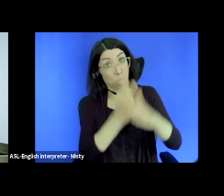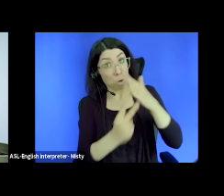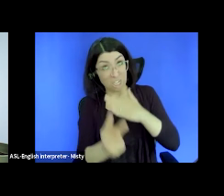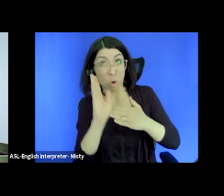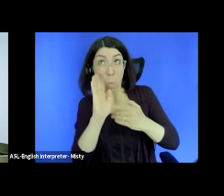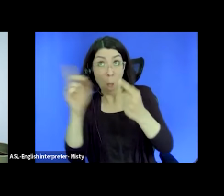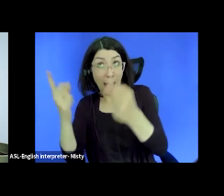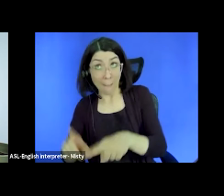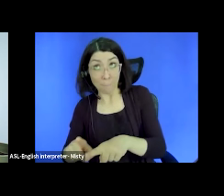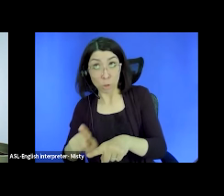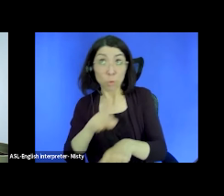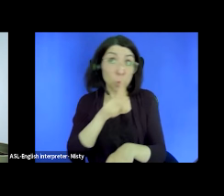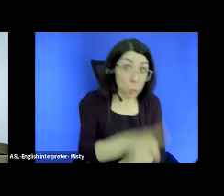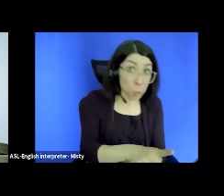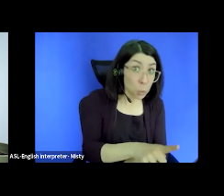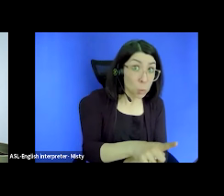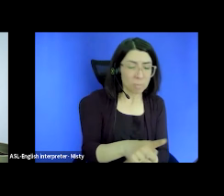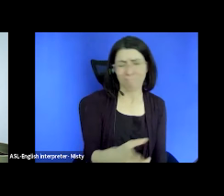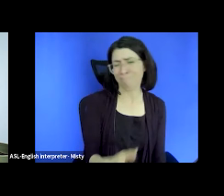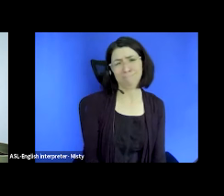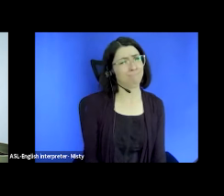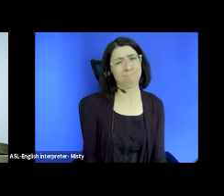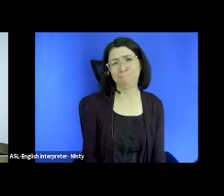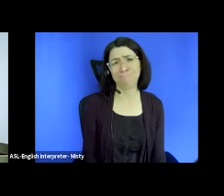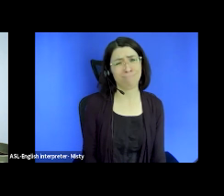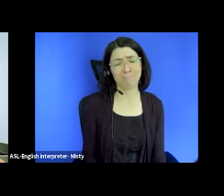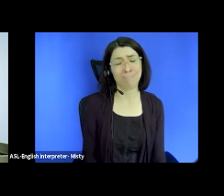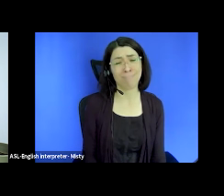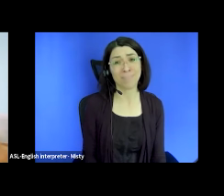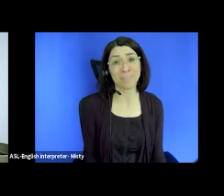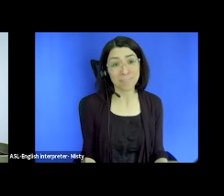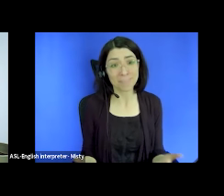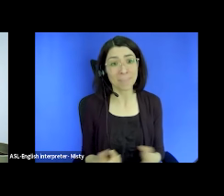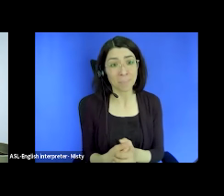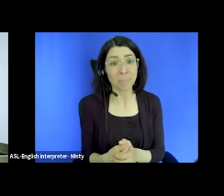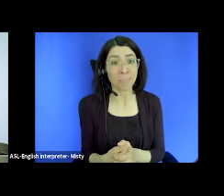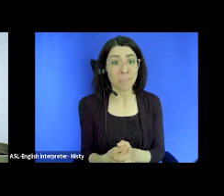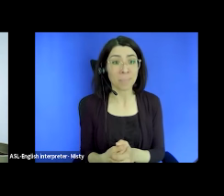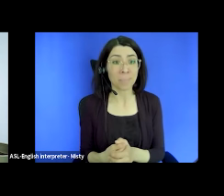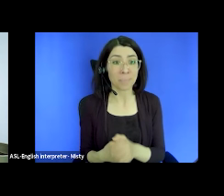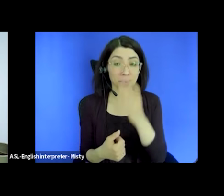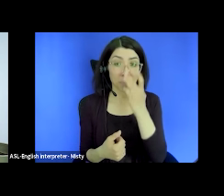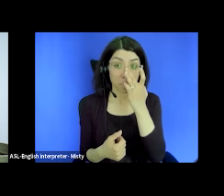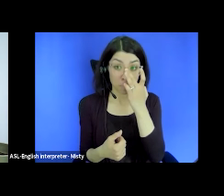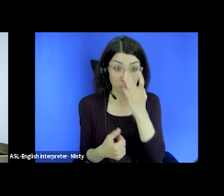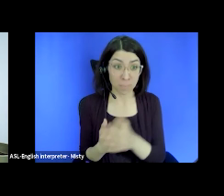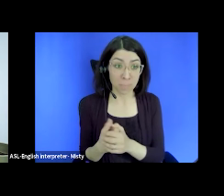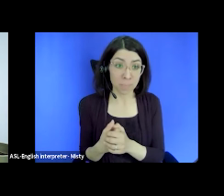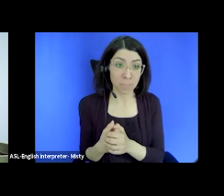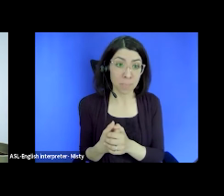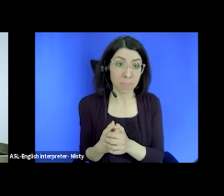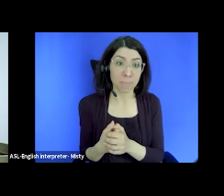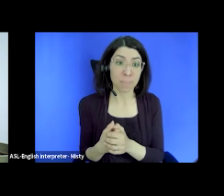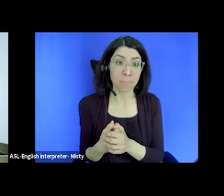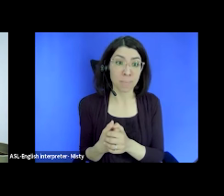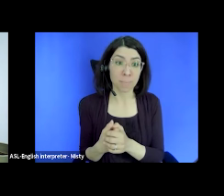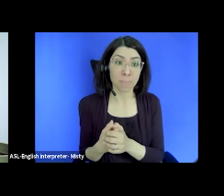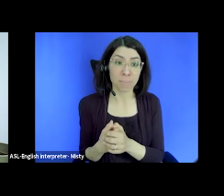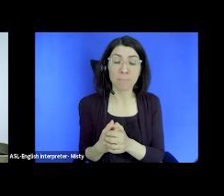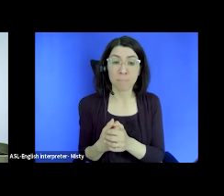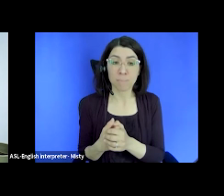which prediction was supported? The more realistic one. So we listed off. Perhaps you looked at into a third party to sort of give you a